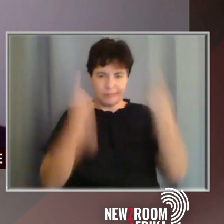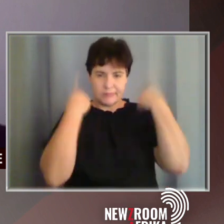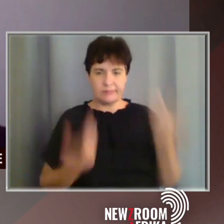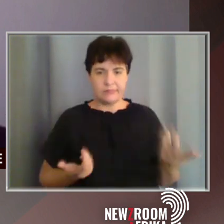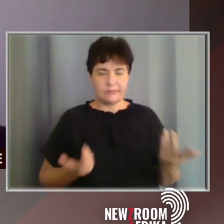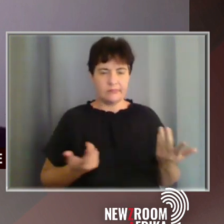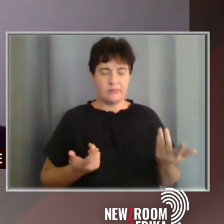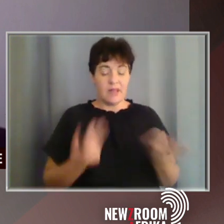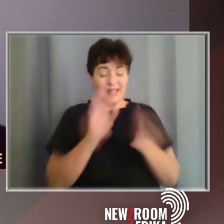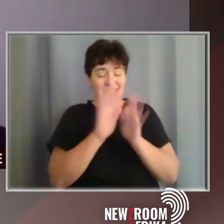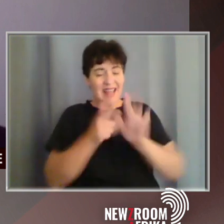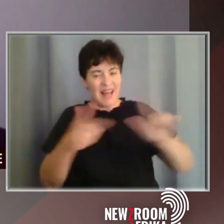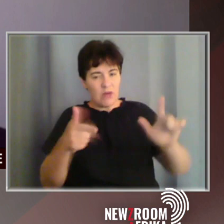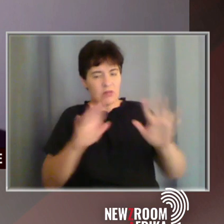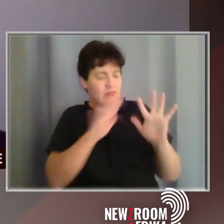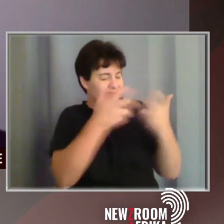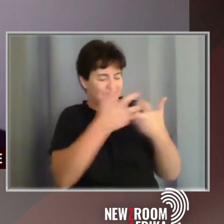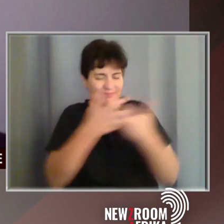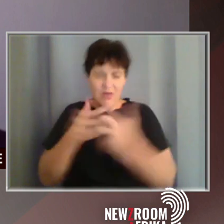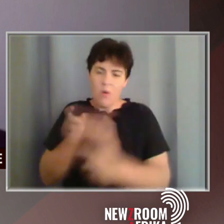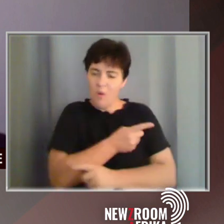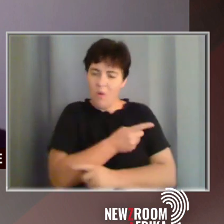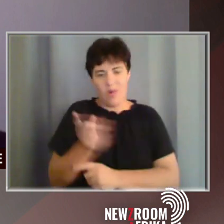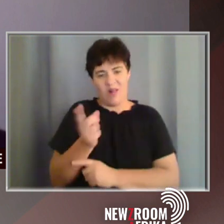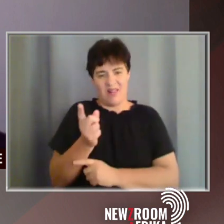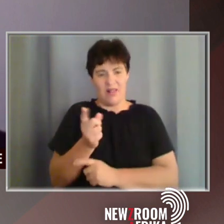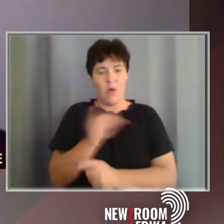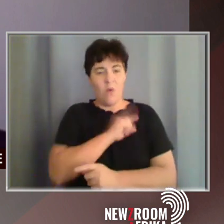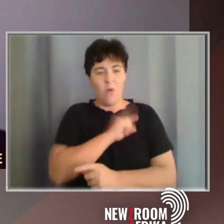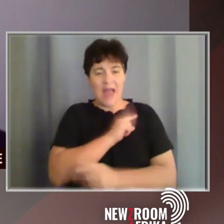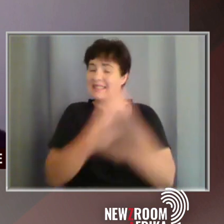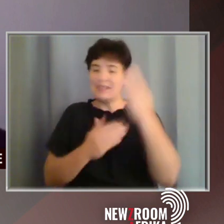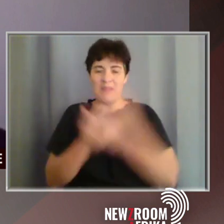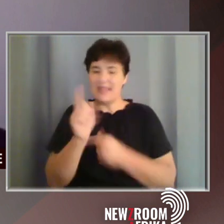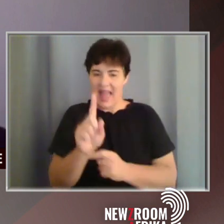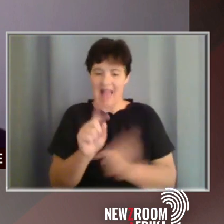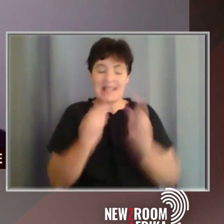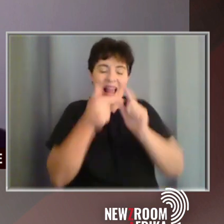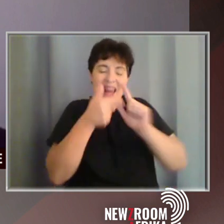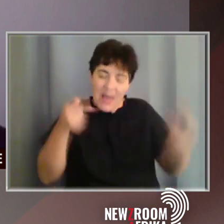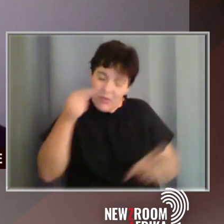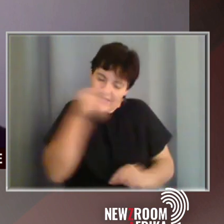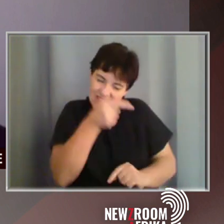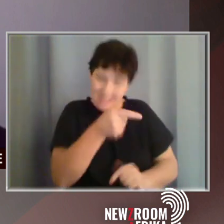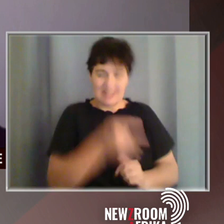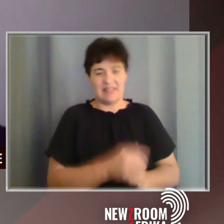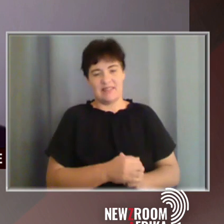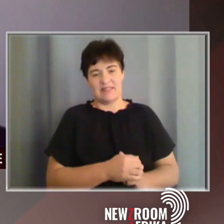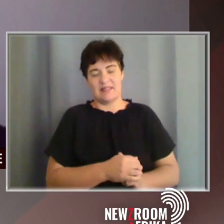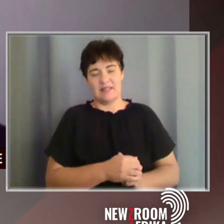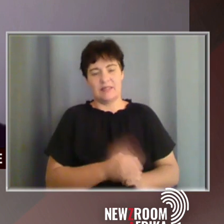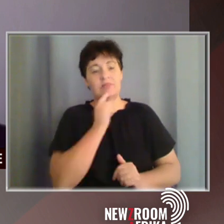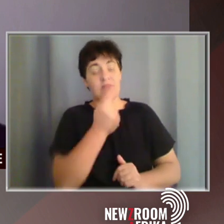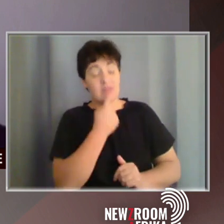Sign language fits in everywhere because it's not a disability thing, it's a language thing. So if we can take it